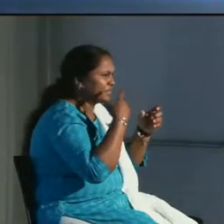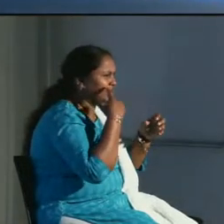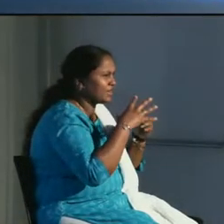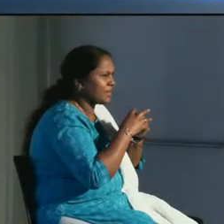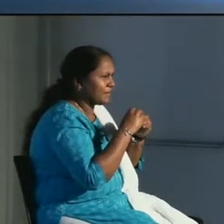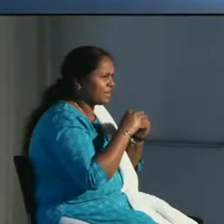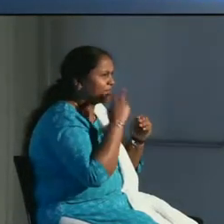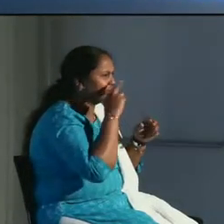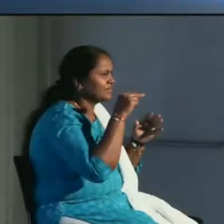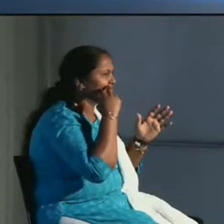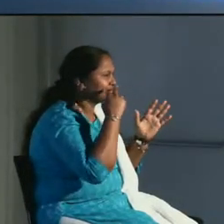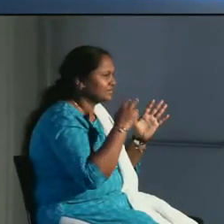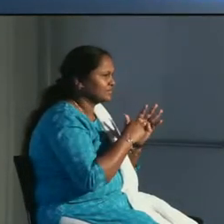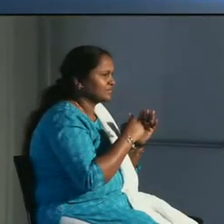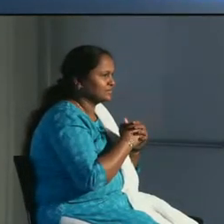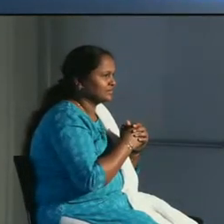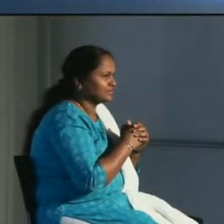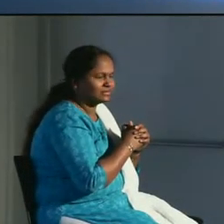to see